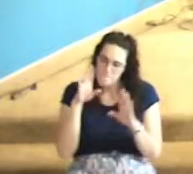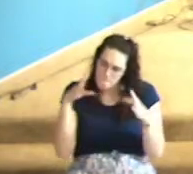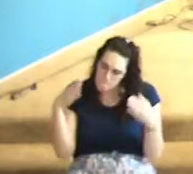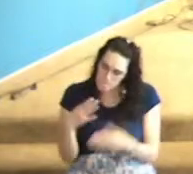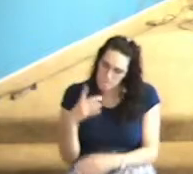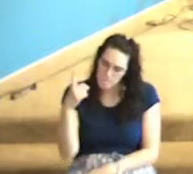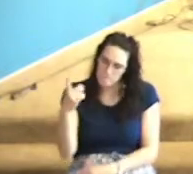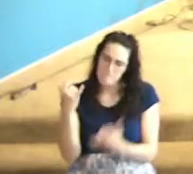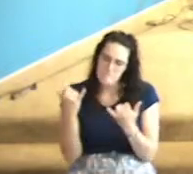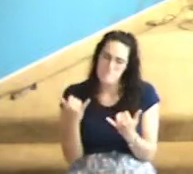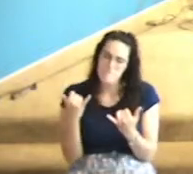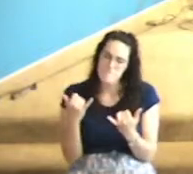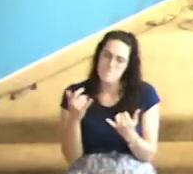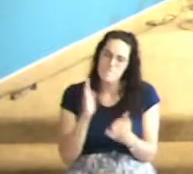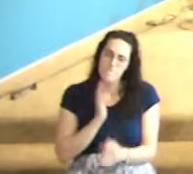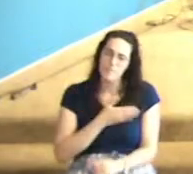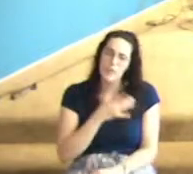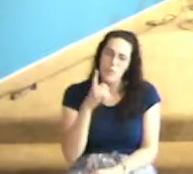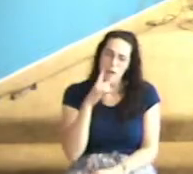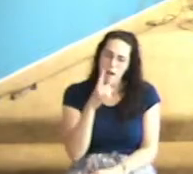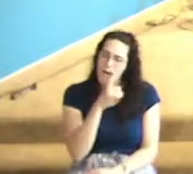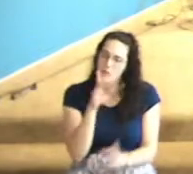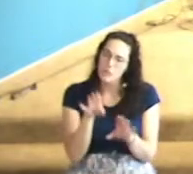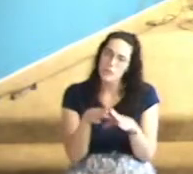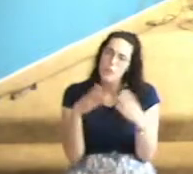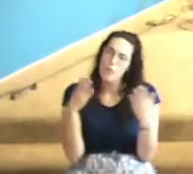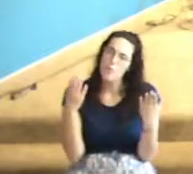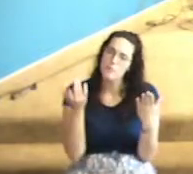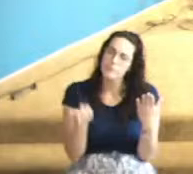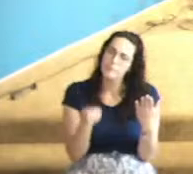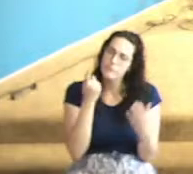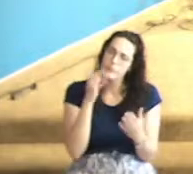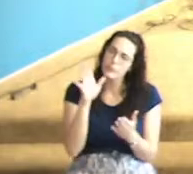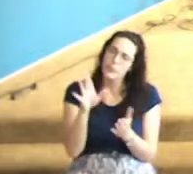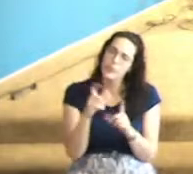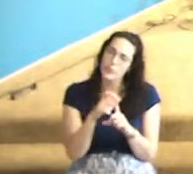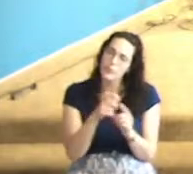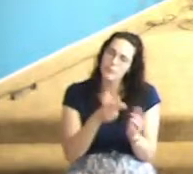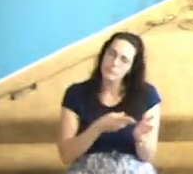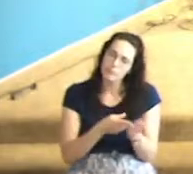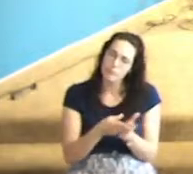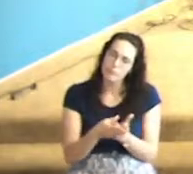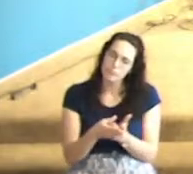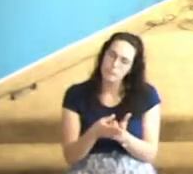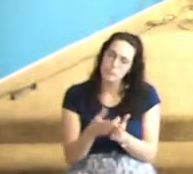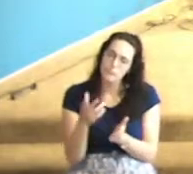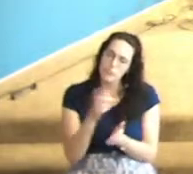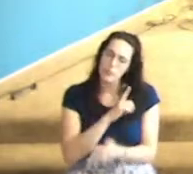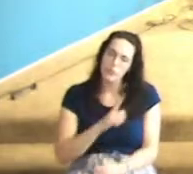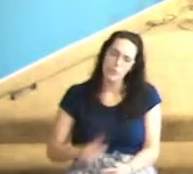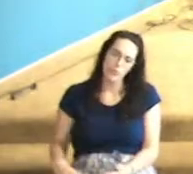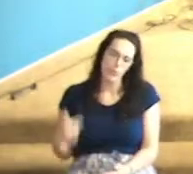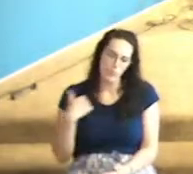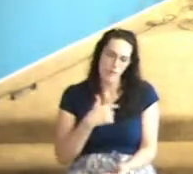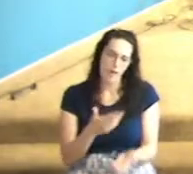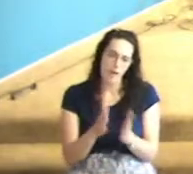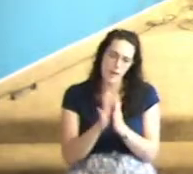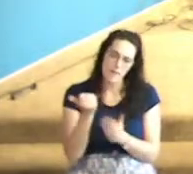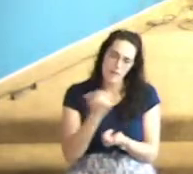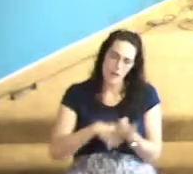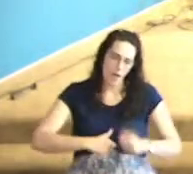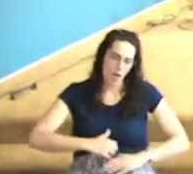now. Open our eyes to the truth of your word. Lord, we ask that you remove any